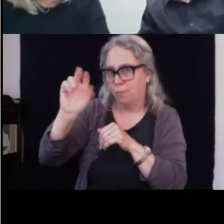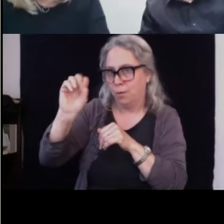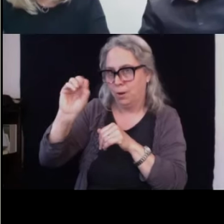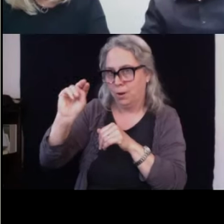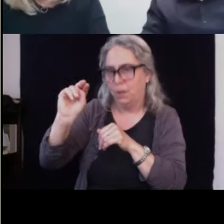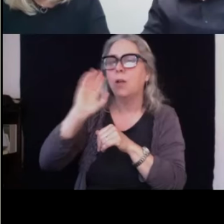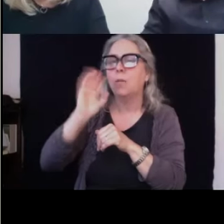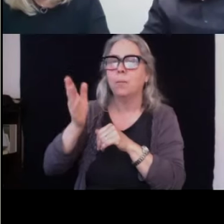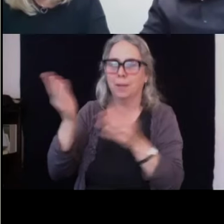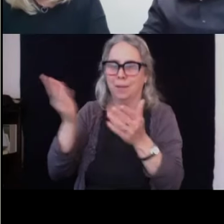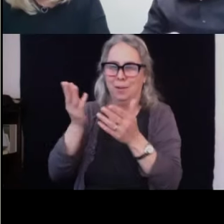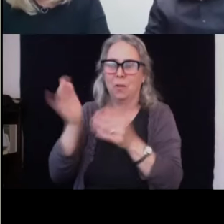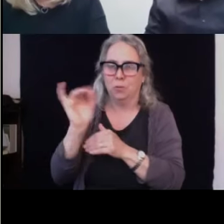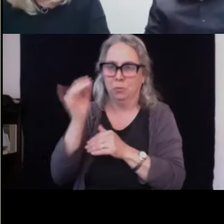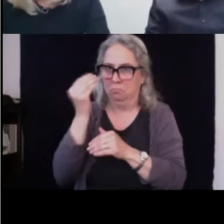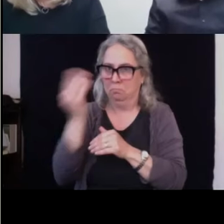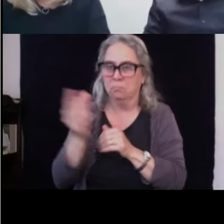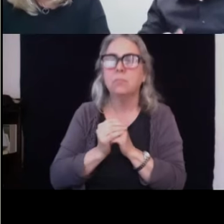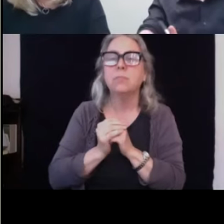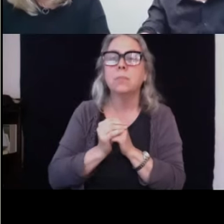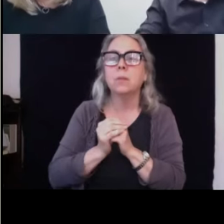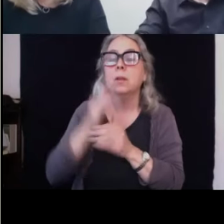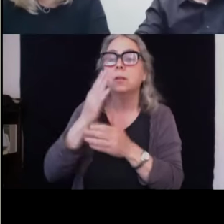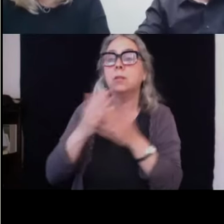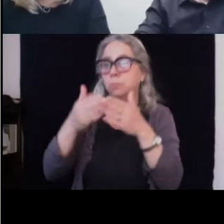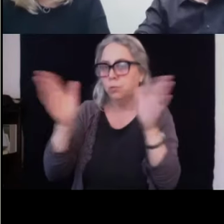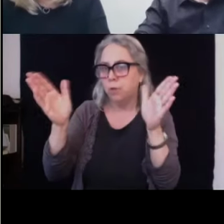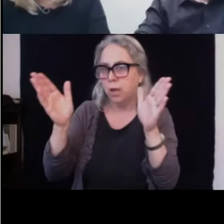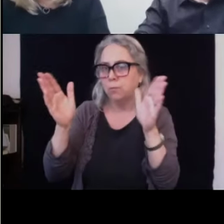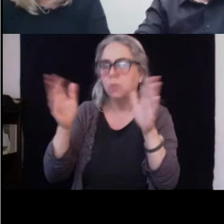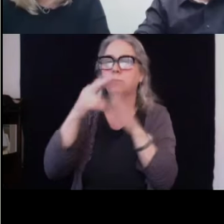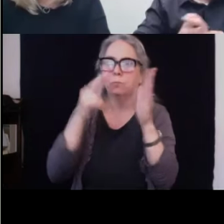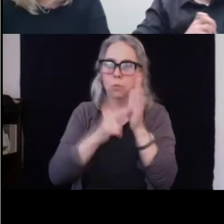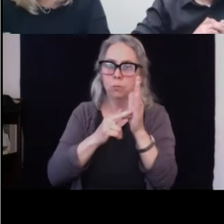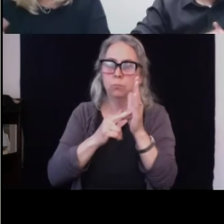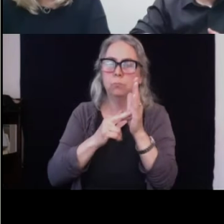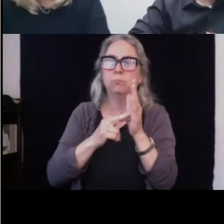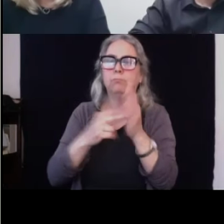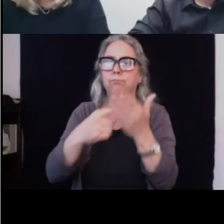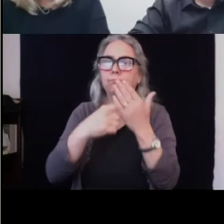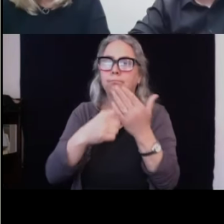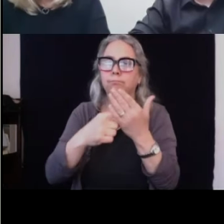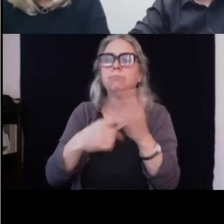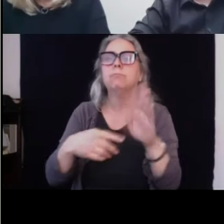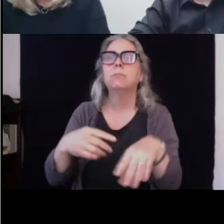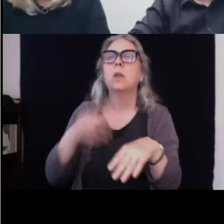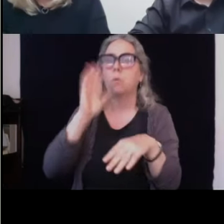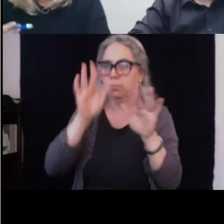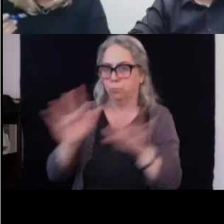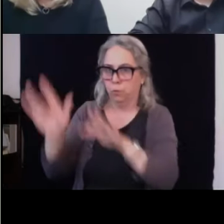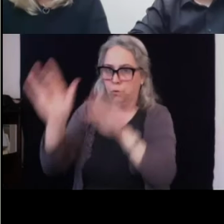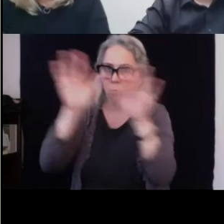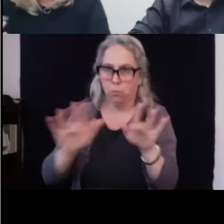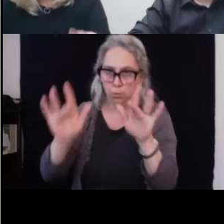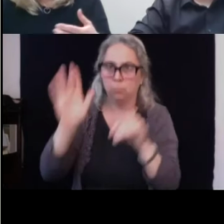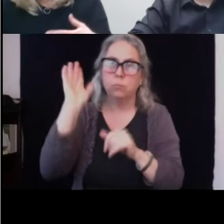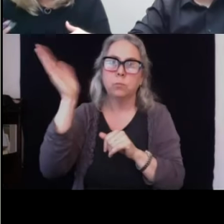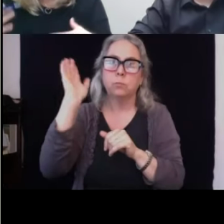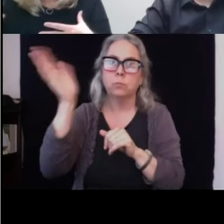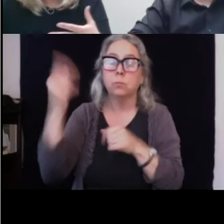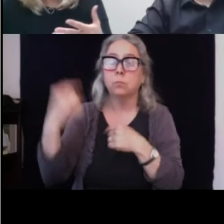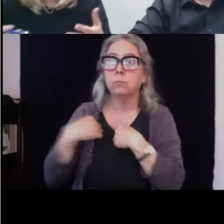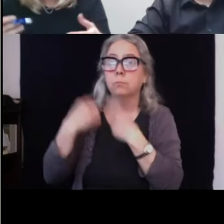side. Some general housekeeping. This presentation is going to be recorded. And since we